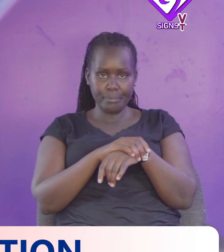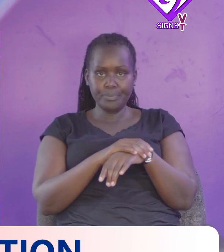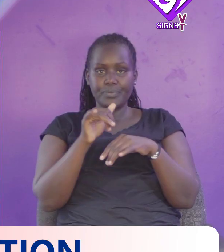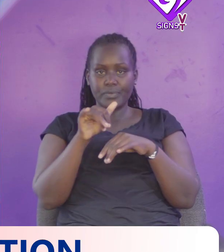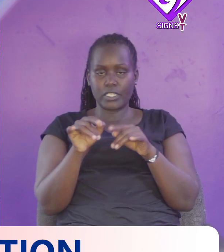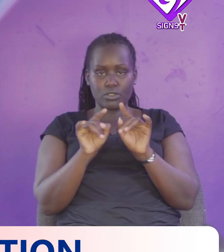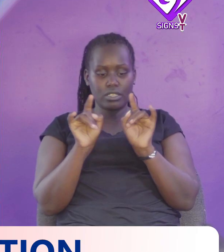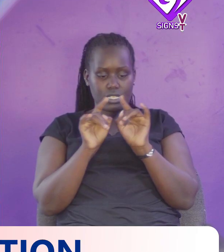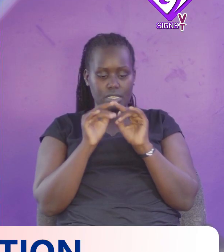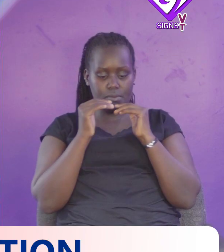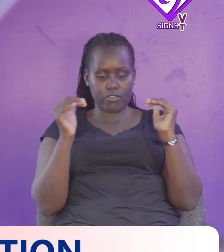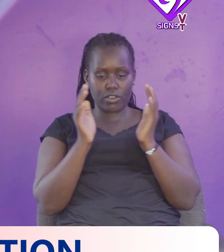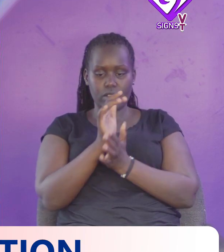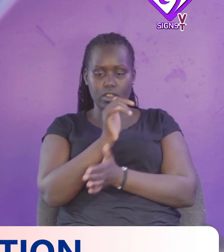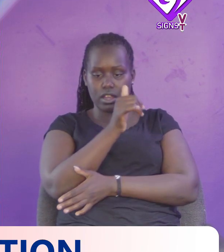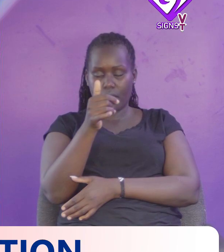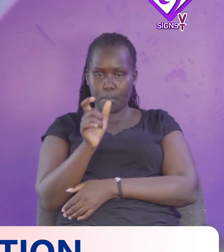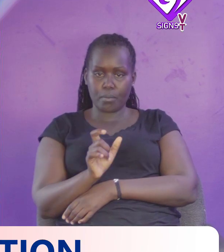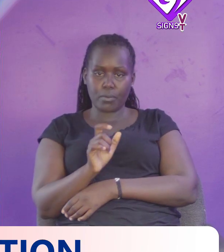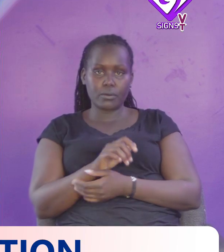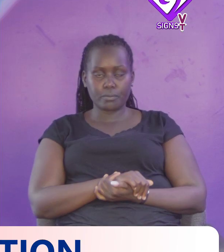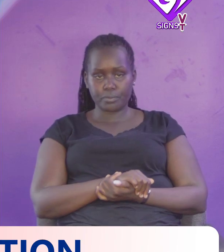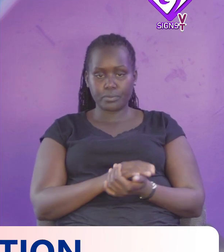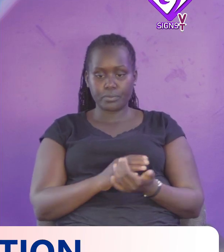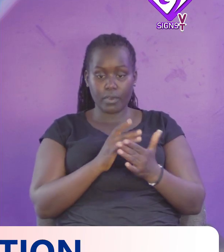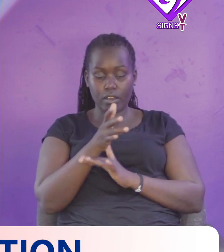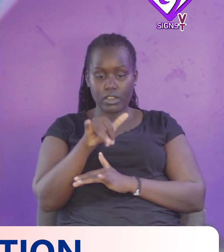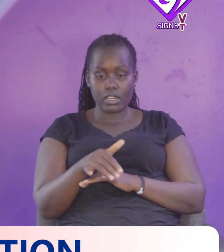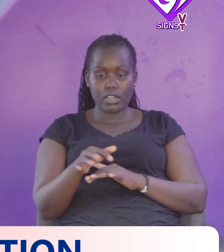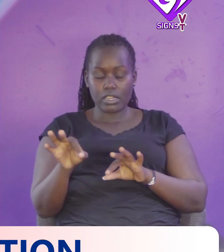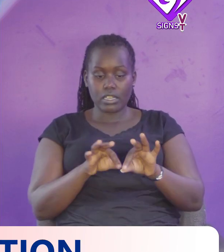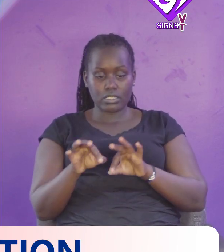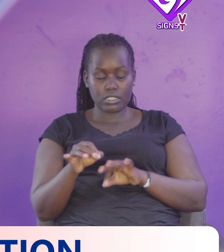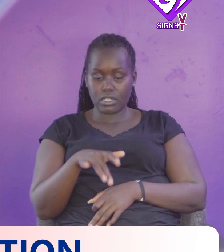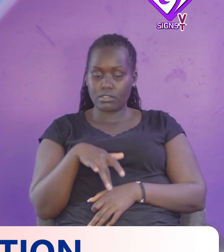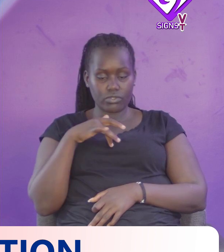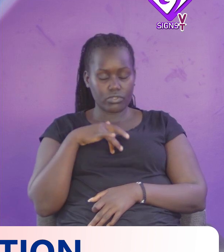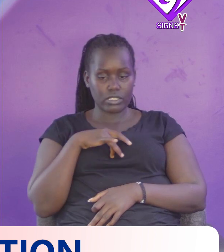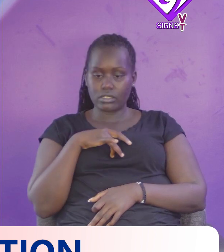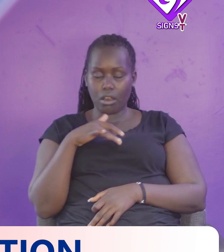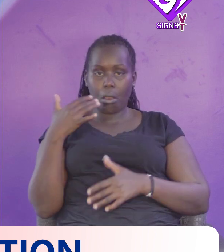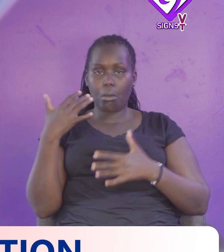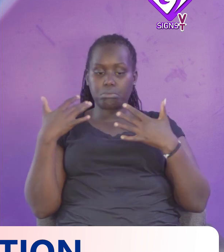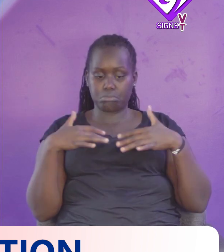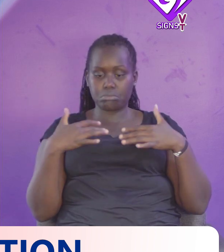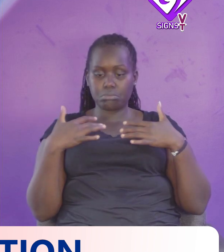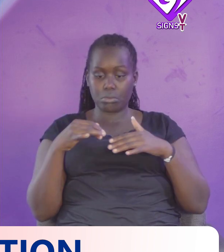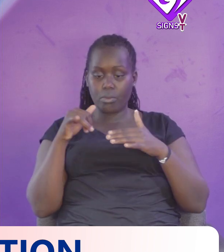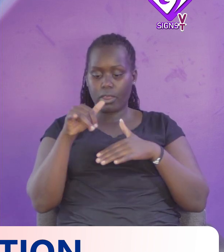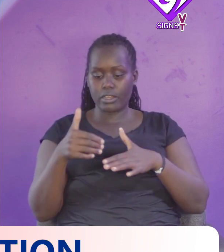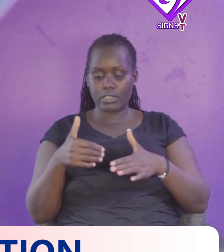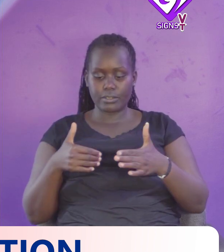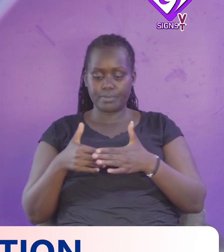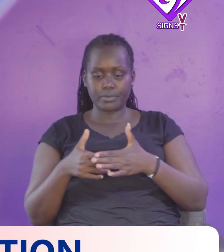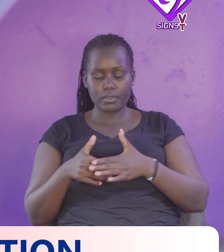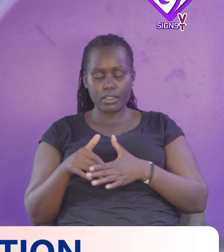other person. And guess you what? Understand? After that explanation, I felt at peace. I was like, wow, that's closure. Yeah.